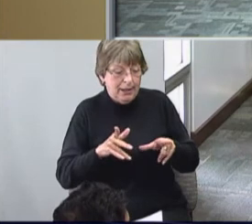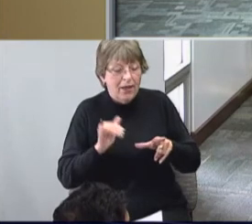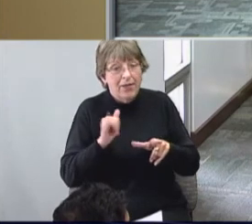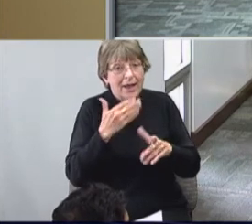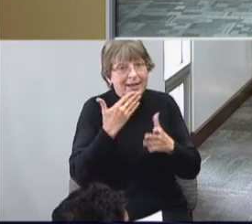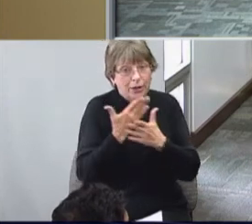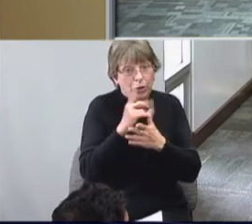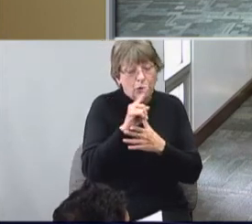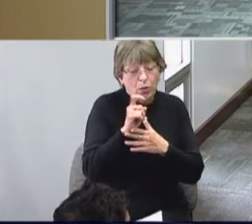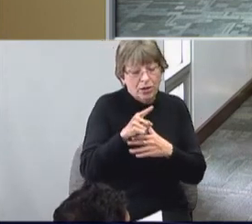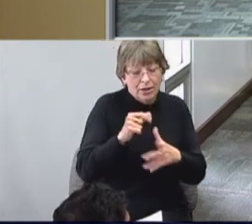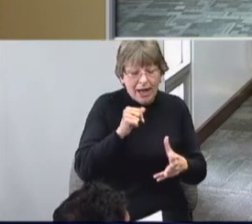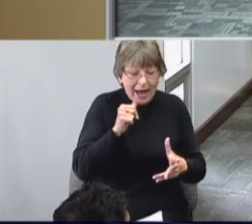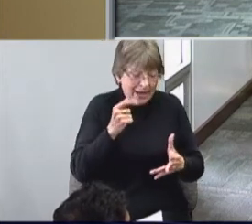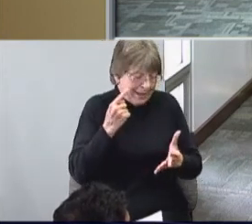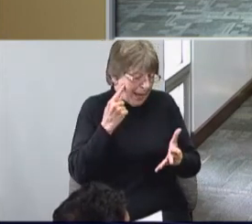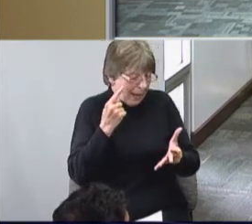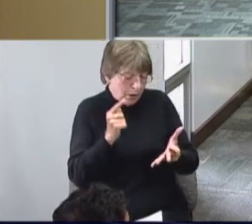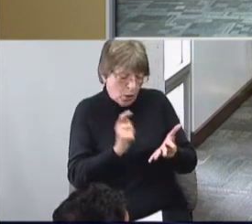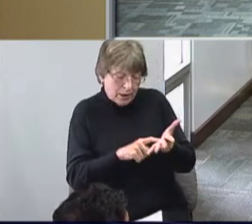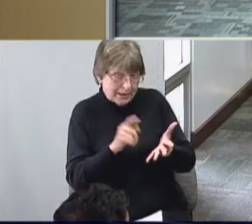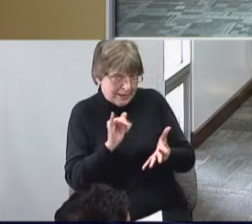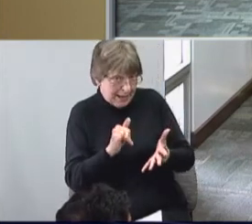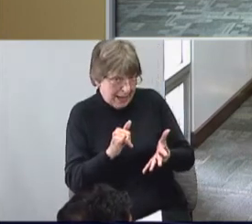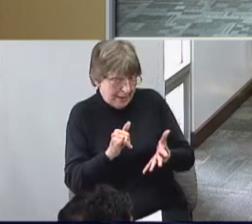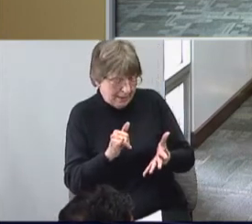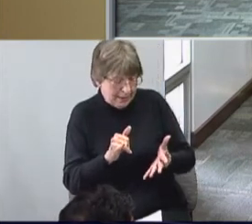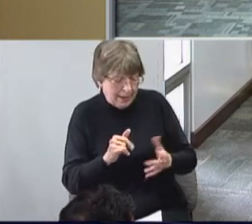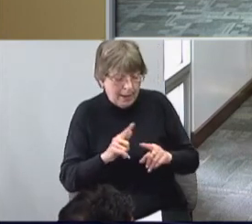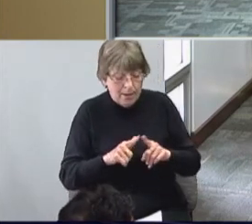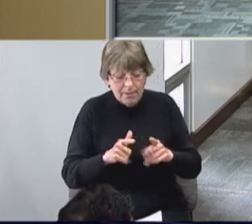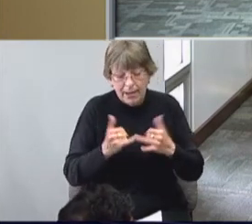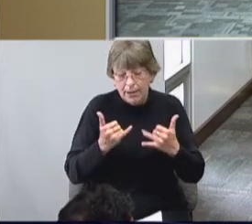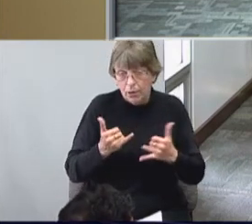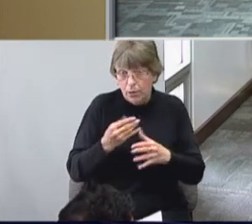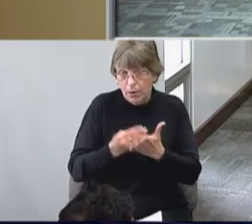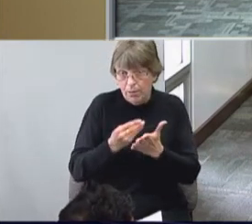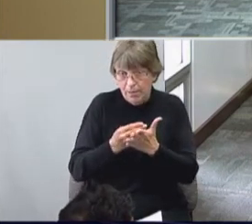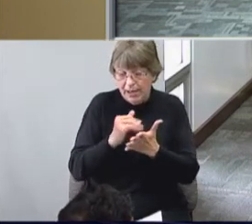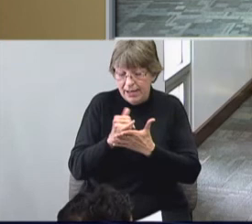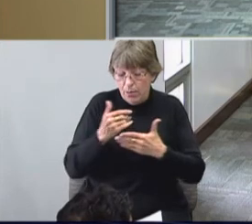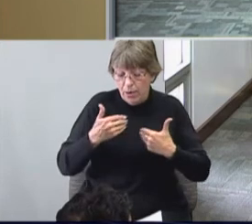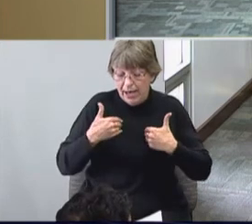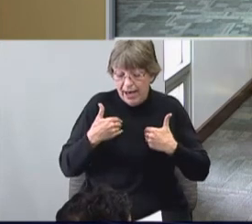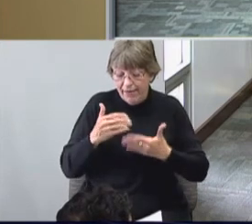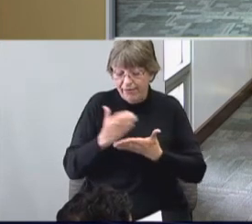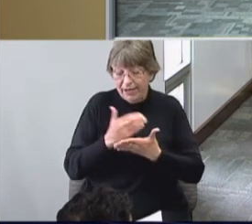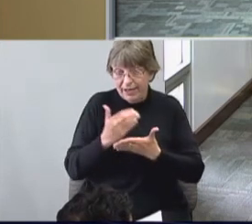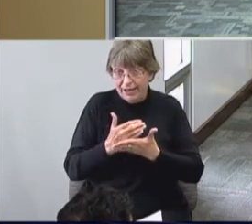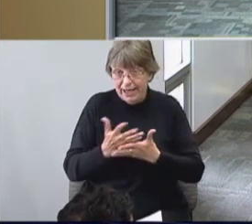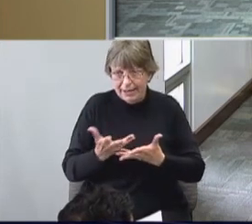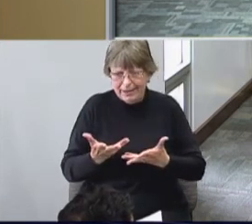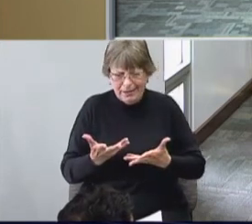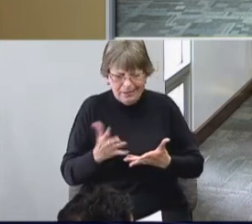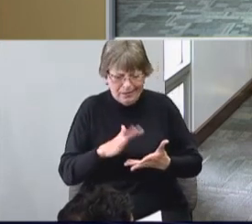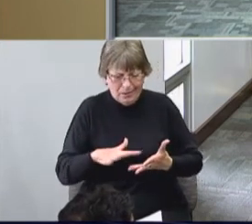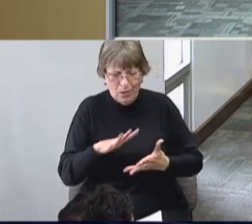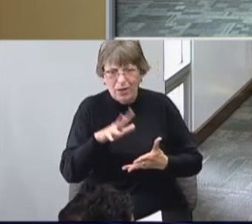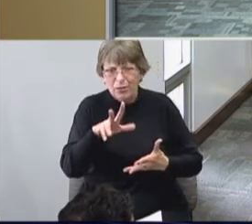good question. I hadn't really noted that, but our plan would be that the current money that we've got collected, which today is